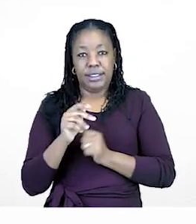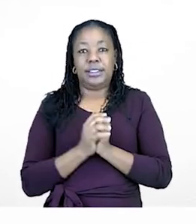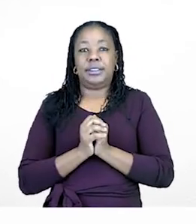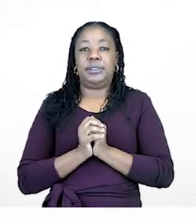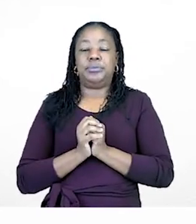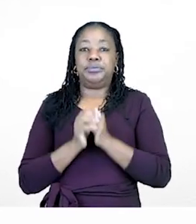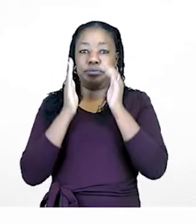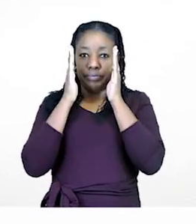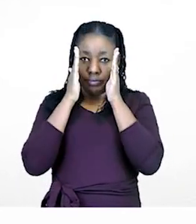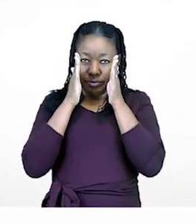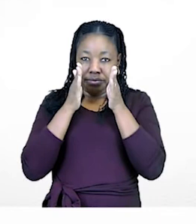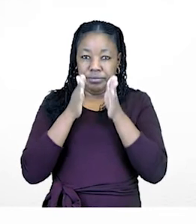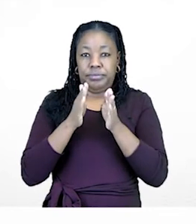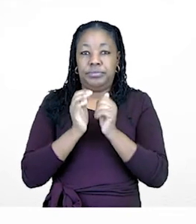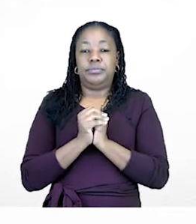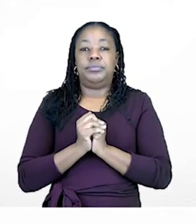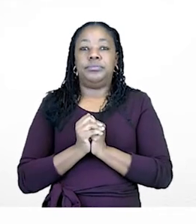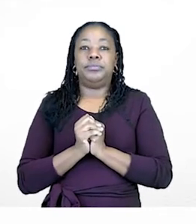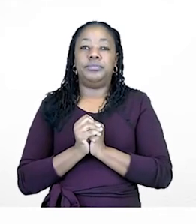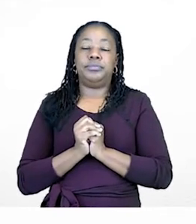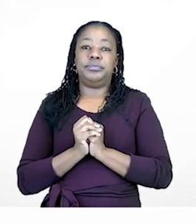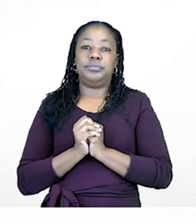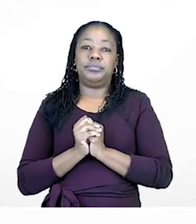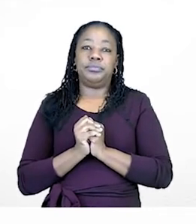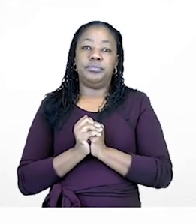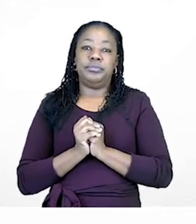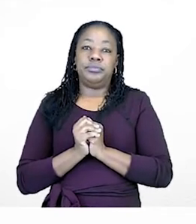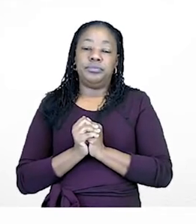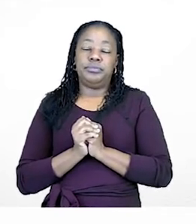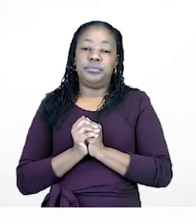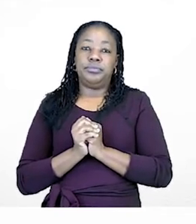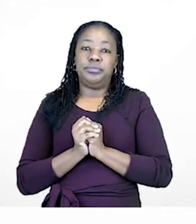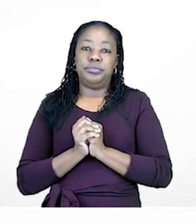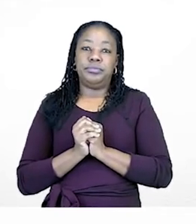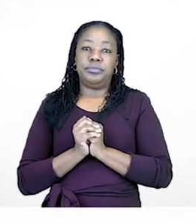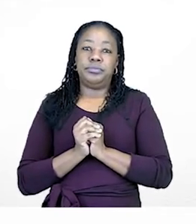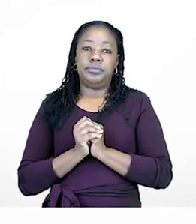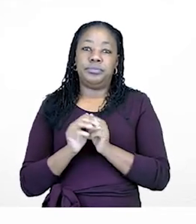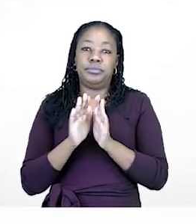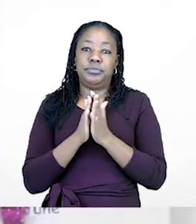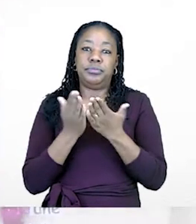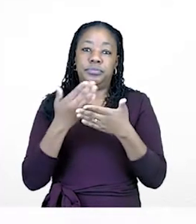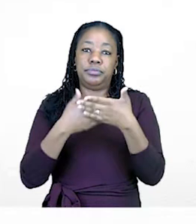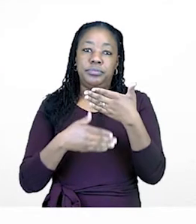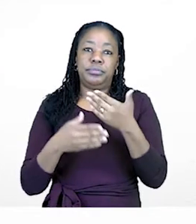very important to count and check your work. Let us now go to page 9.